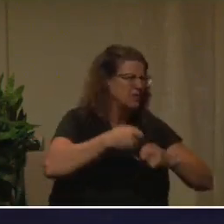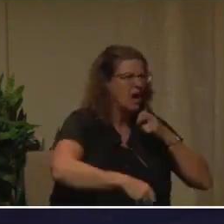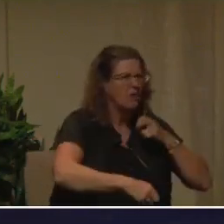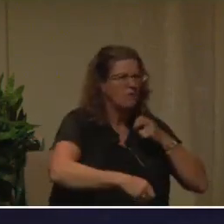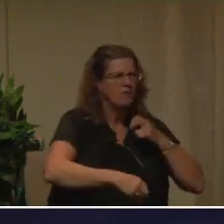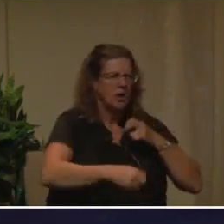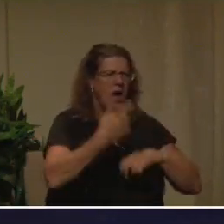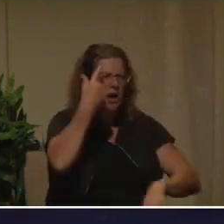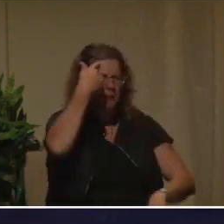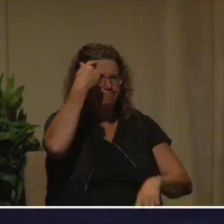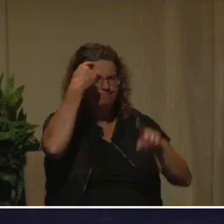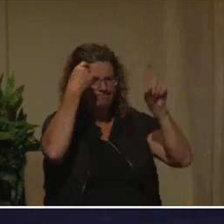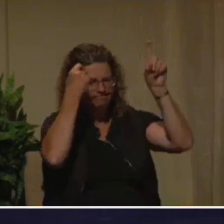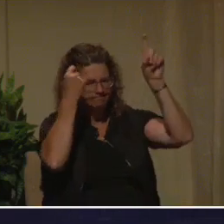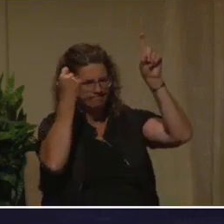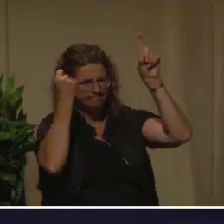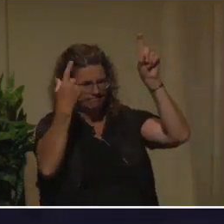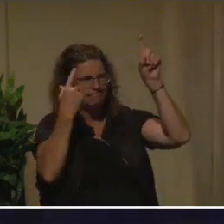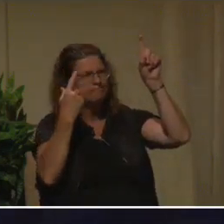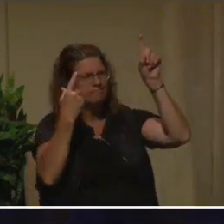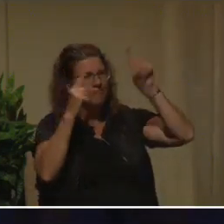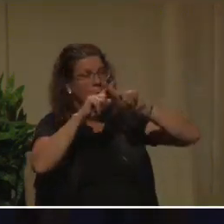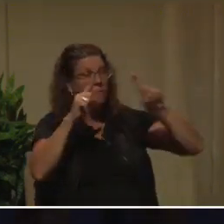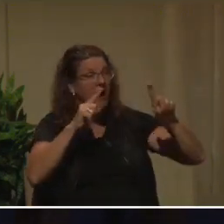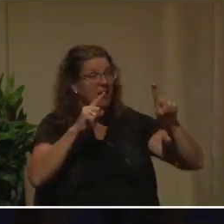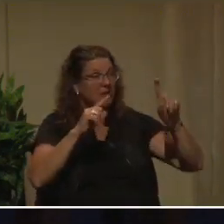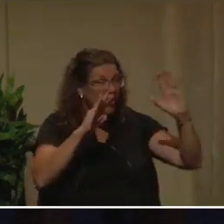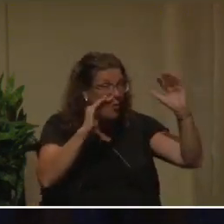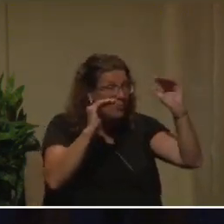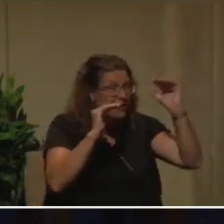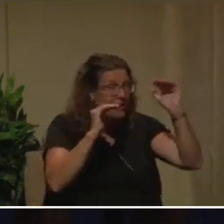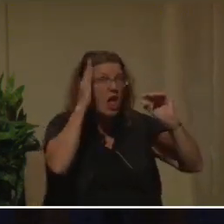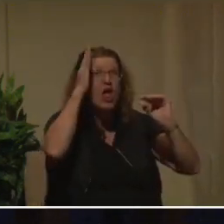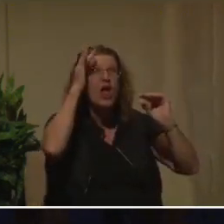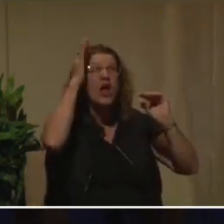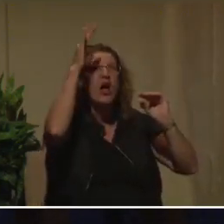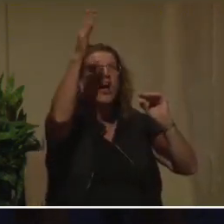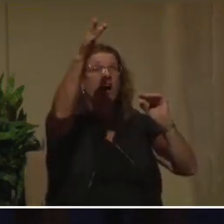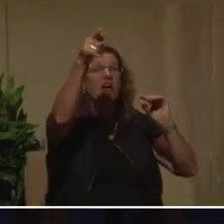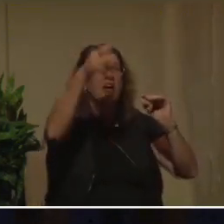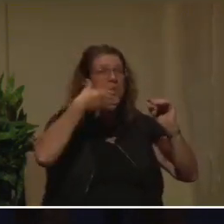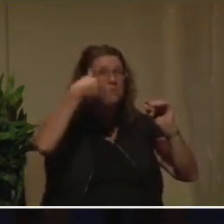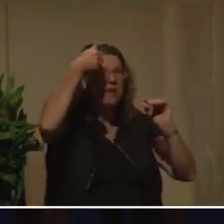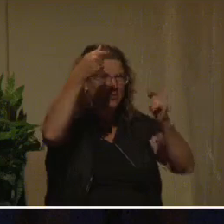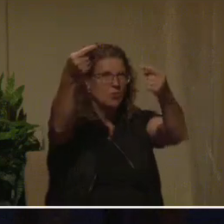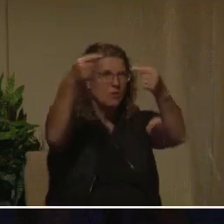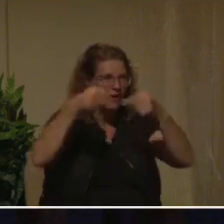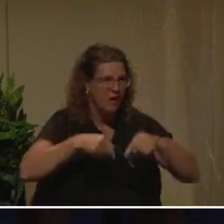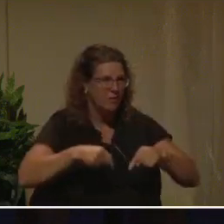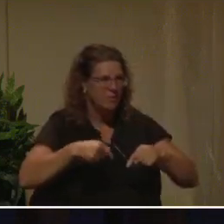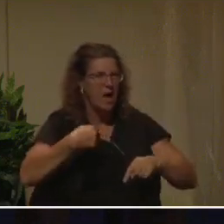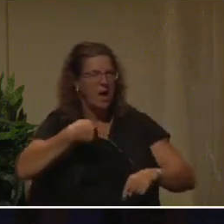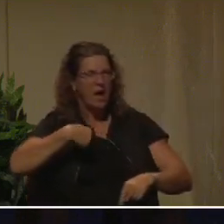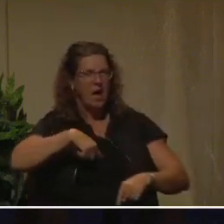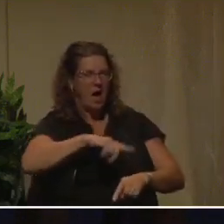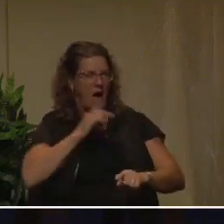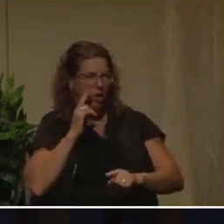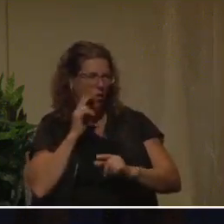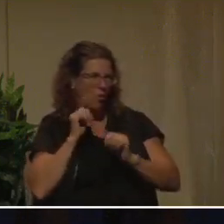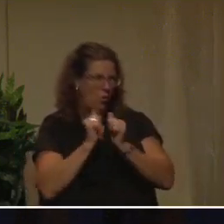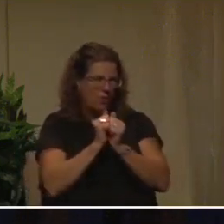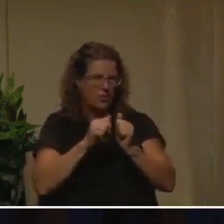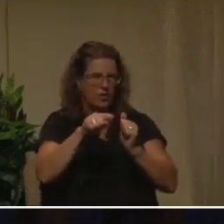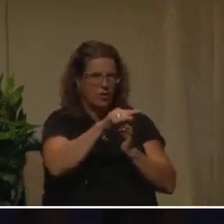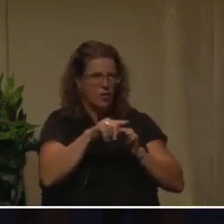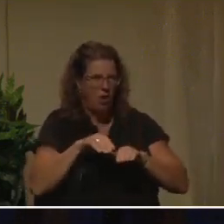tough. But the best is yet to come, and I'm working through what you're experiencing, and I will be with you every step of the